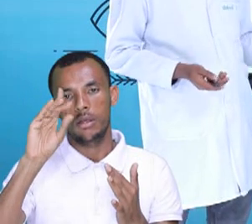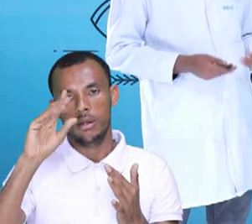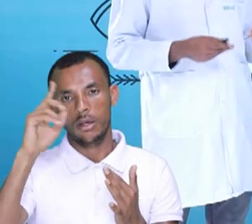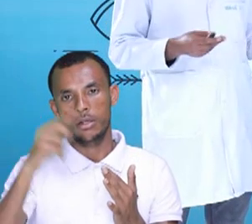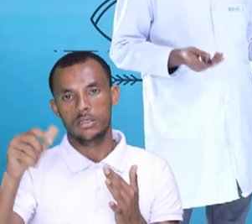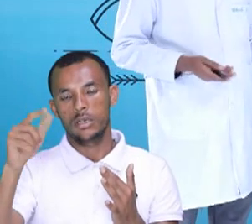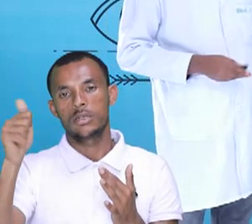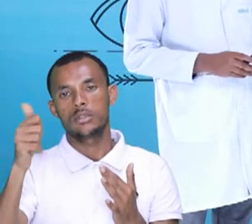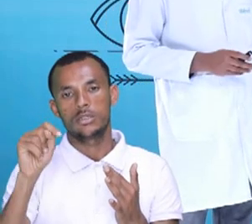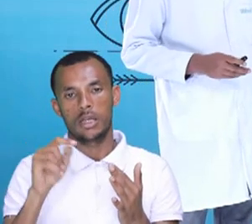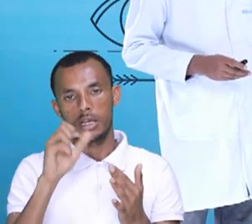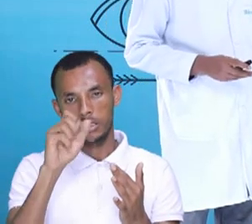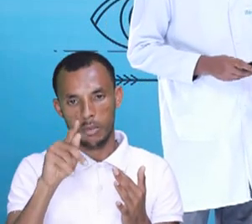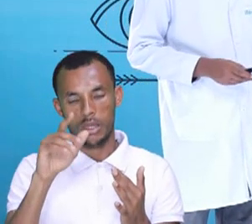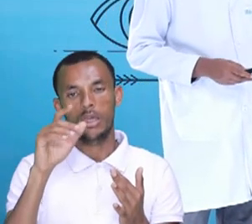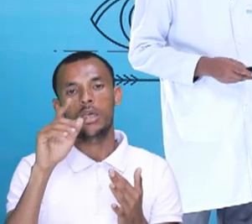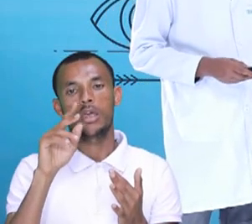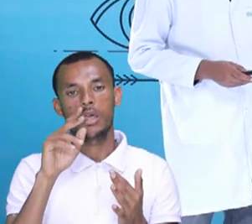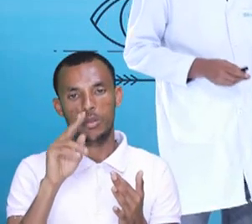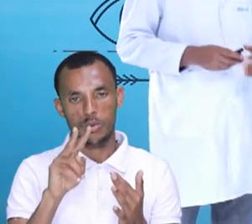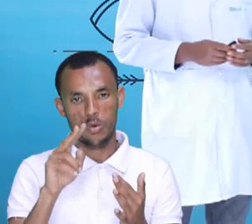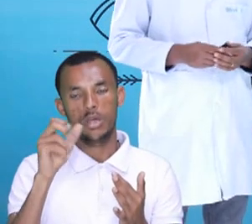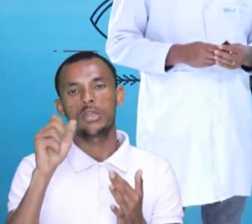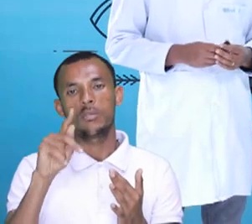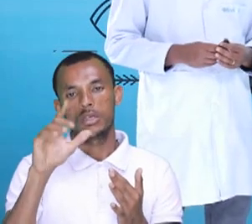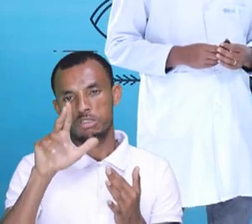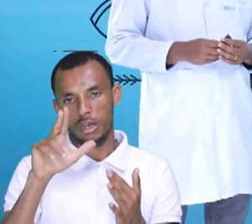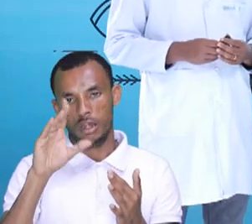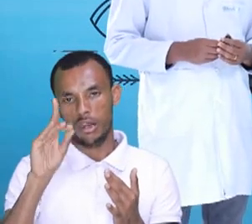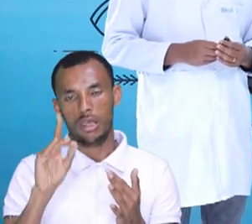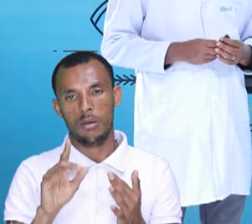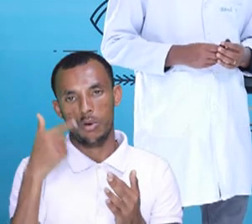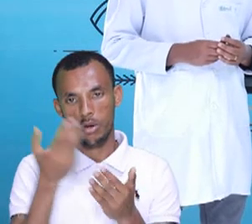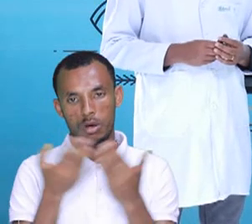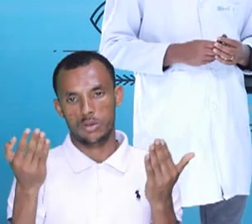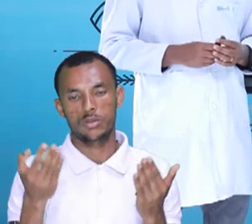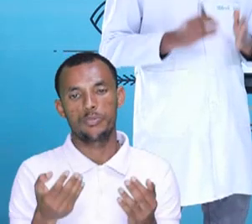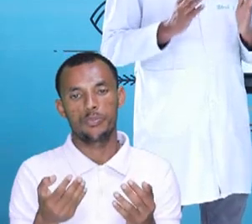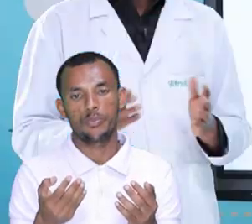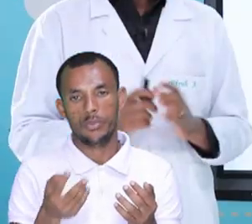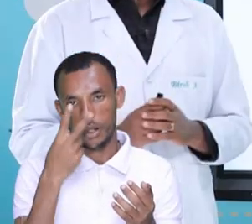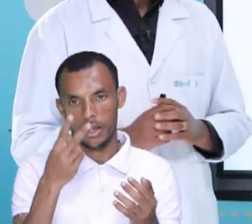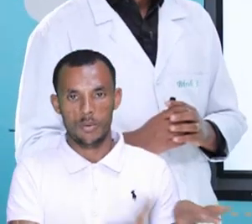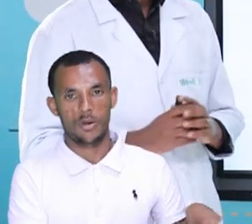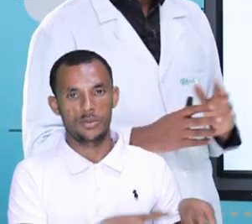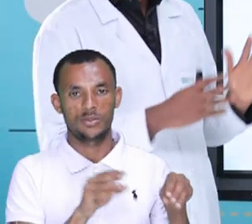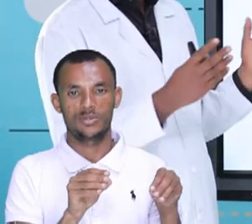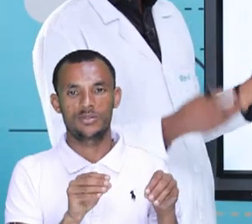SP, SP2, SP3, SP3D, and SP3D. D2